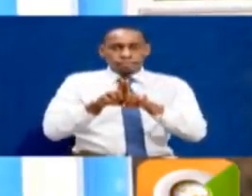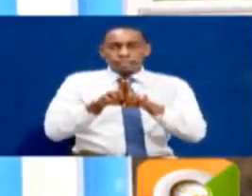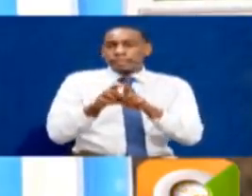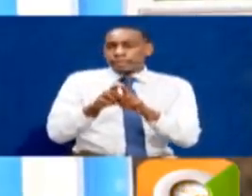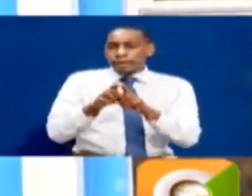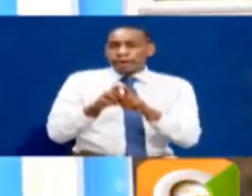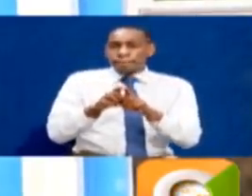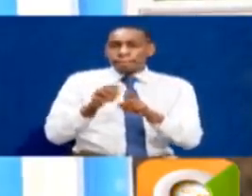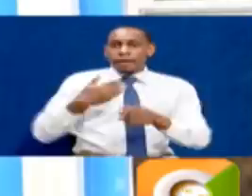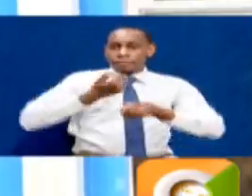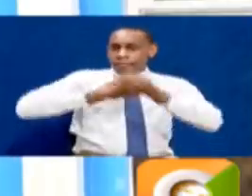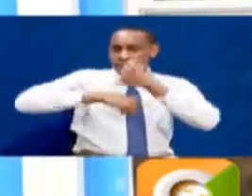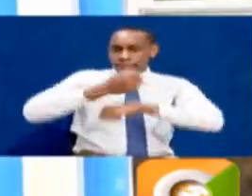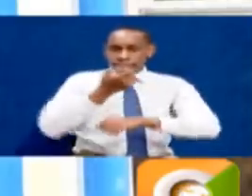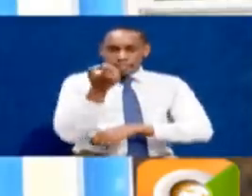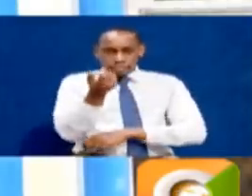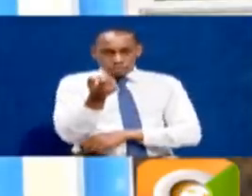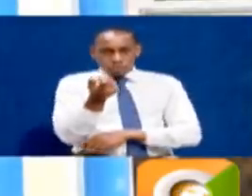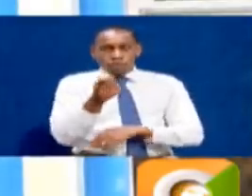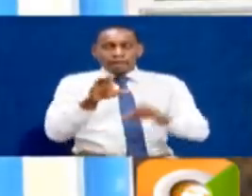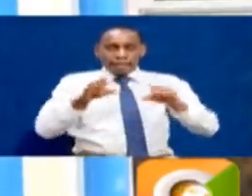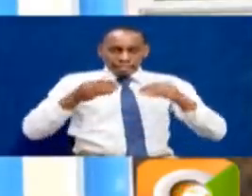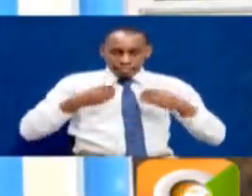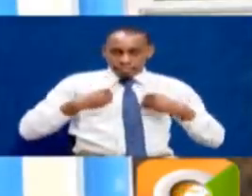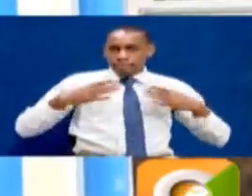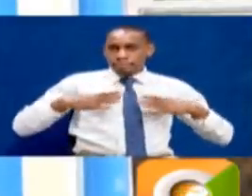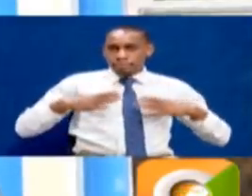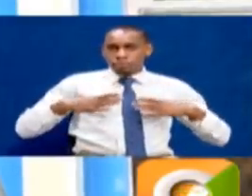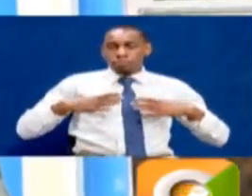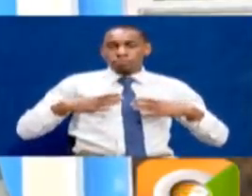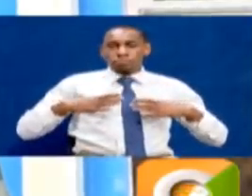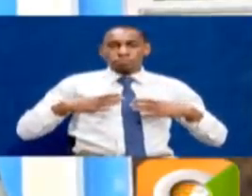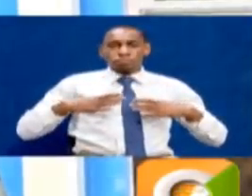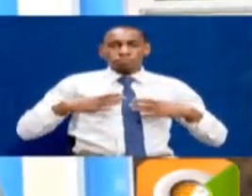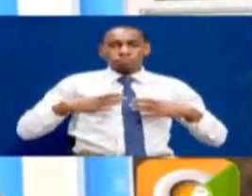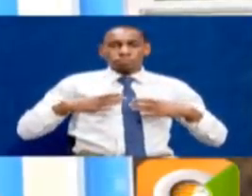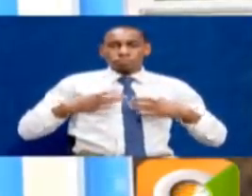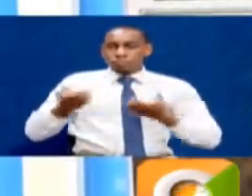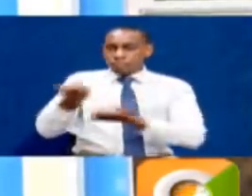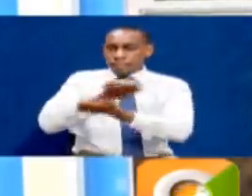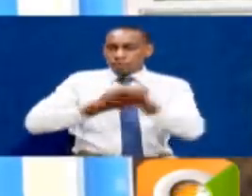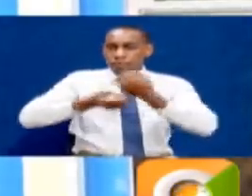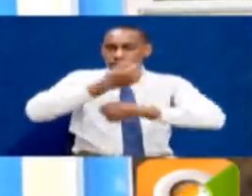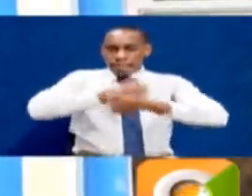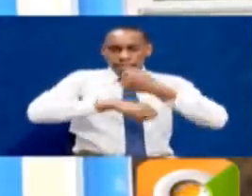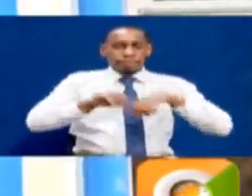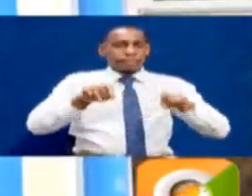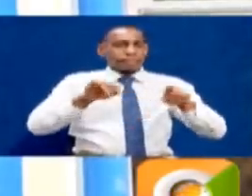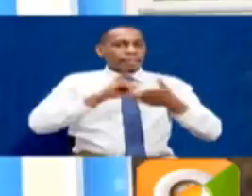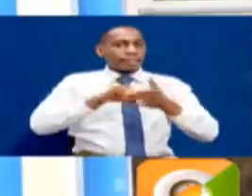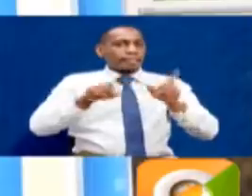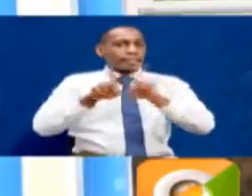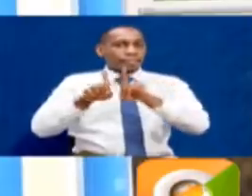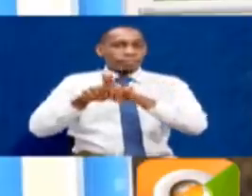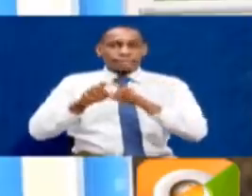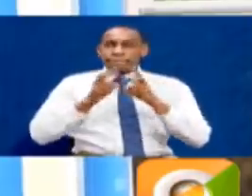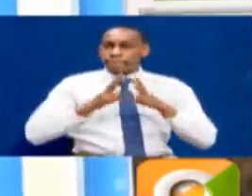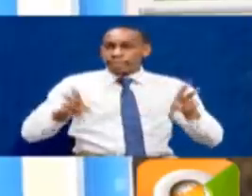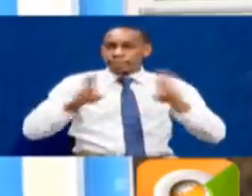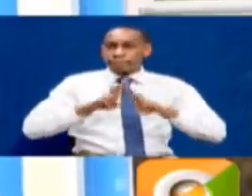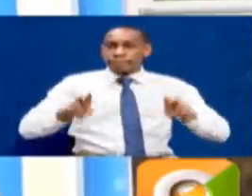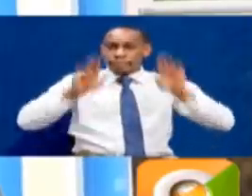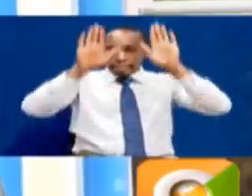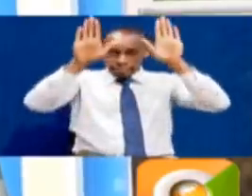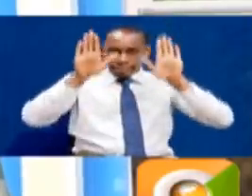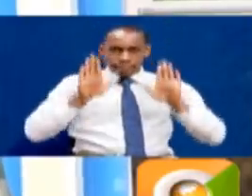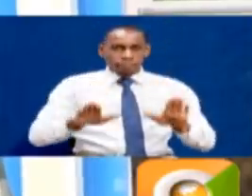of activities in terms of allowing some level of economic activity, which is also a very, very